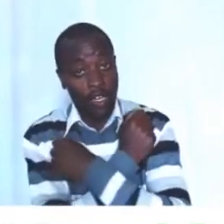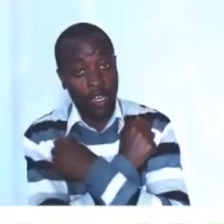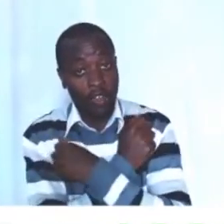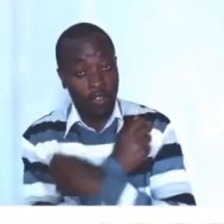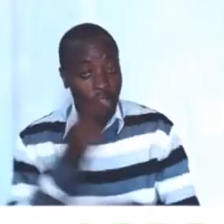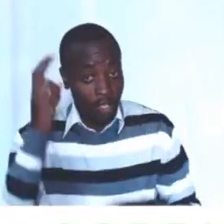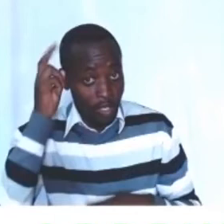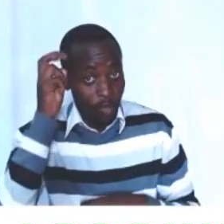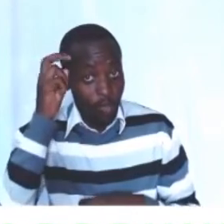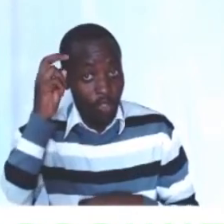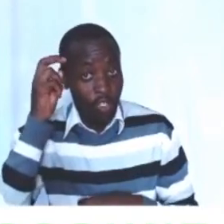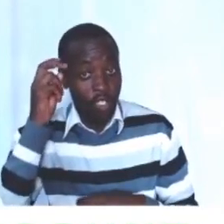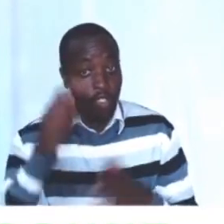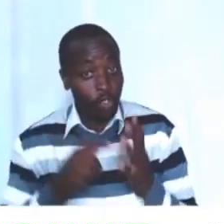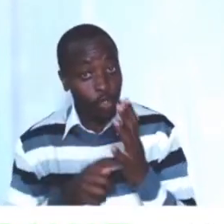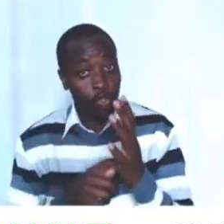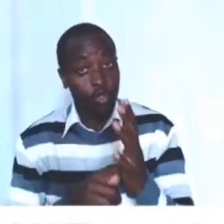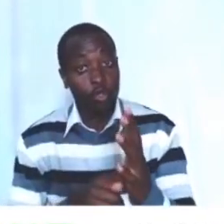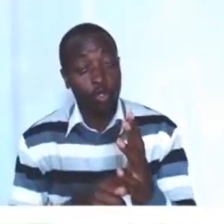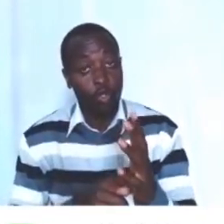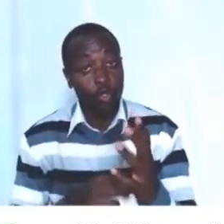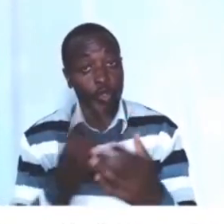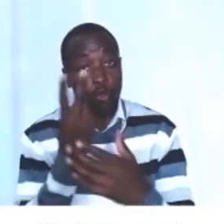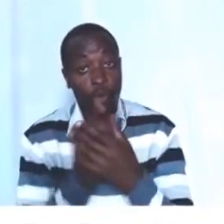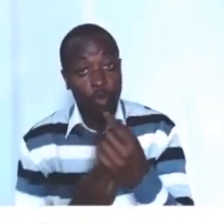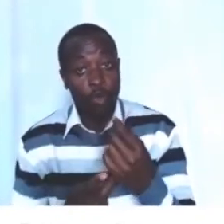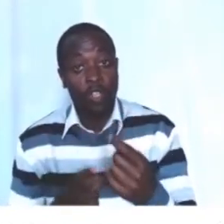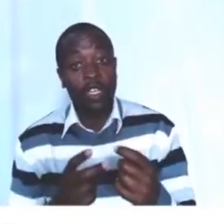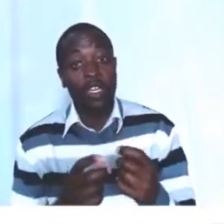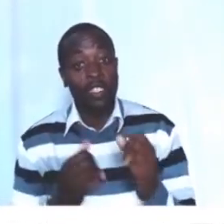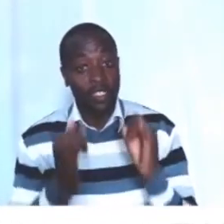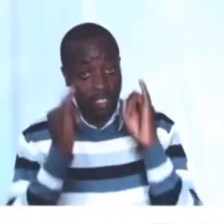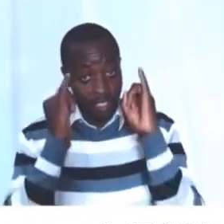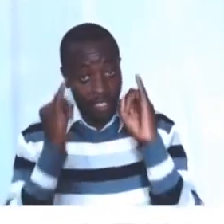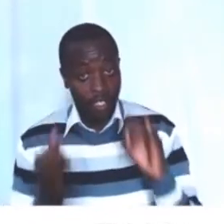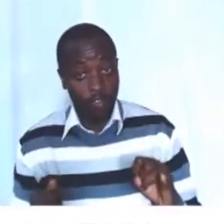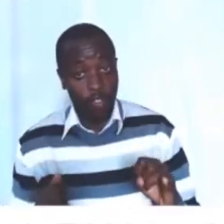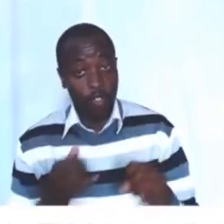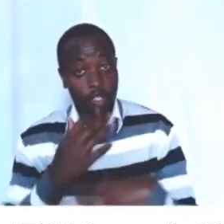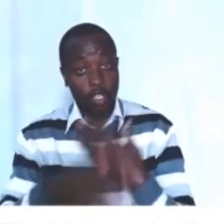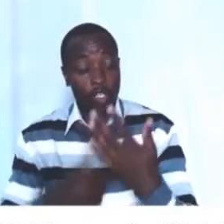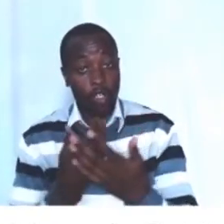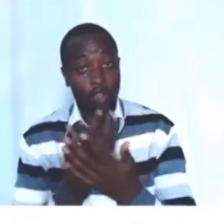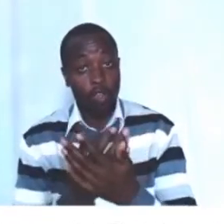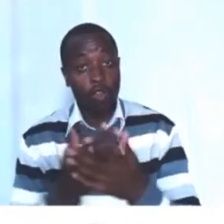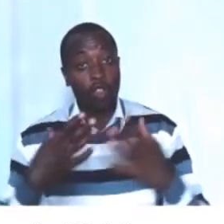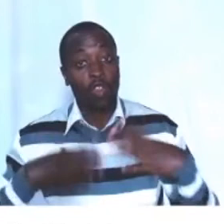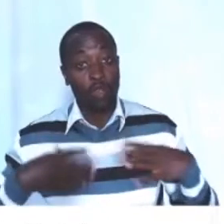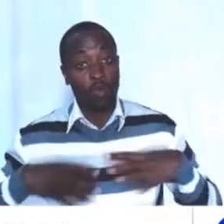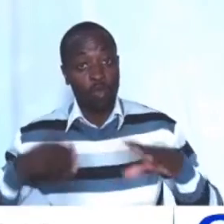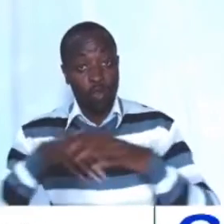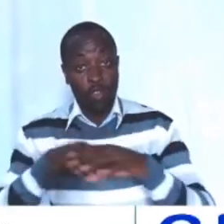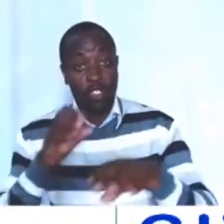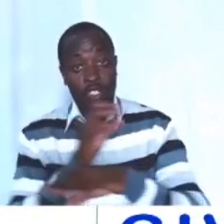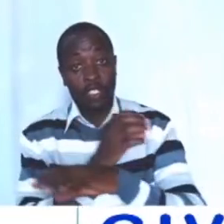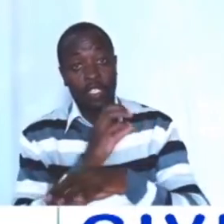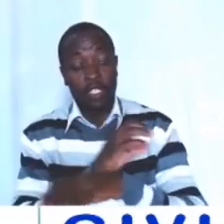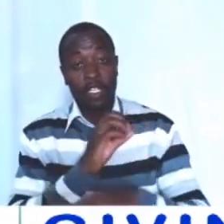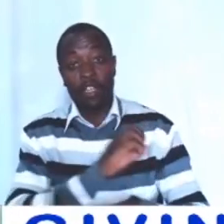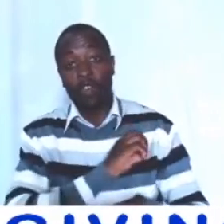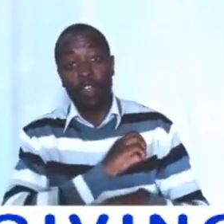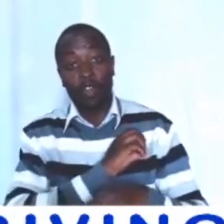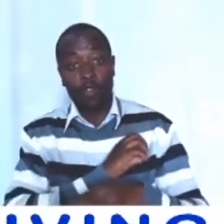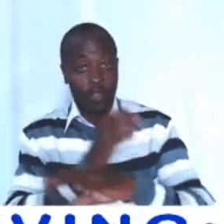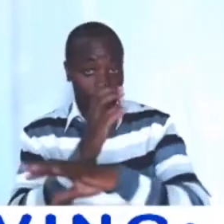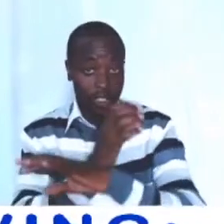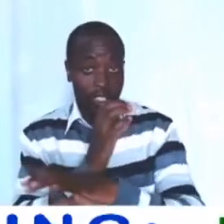it exposes both you as an individual and even the entire congregation, like this one of ours, or St. James